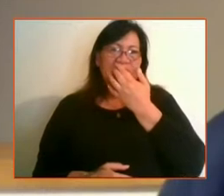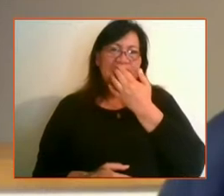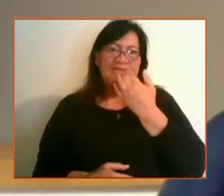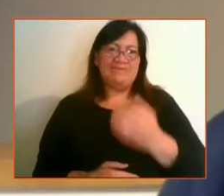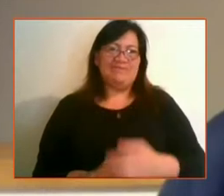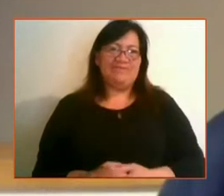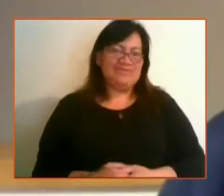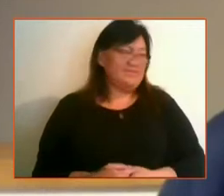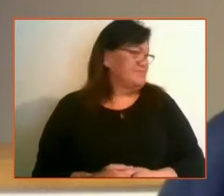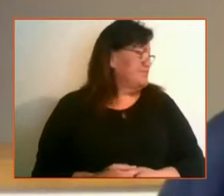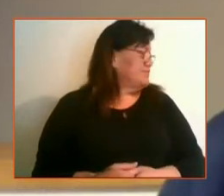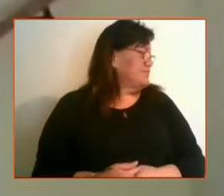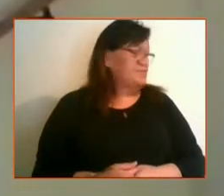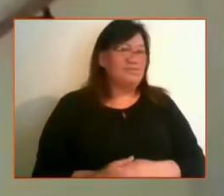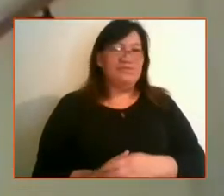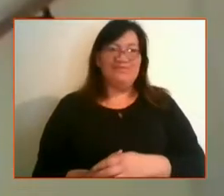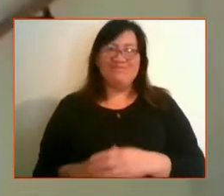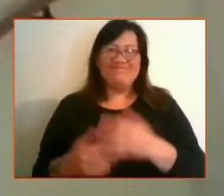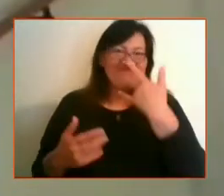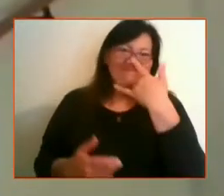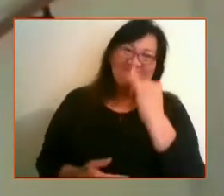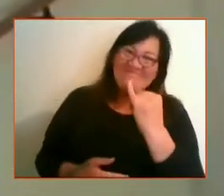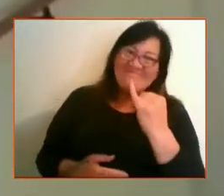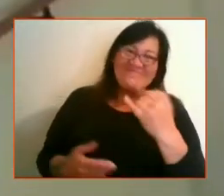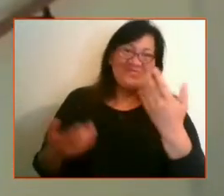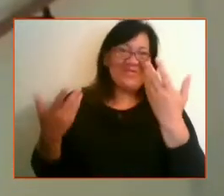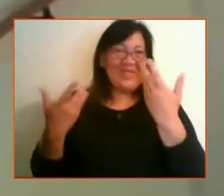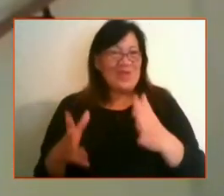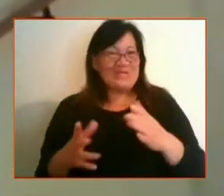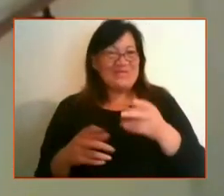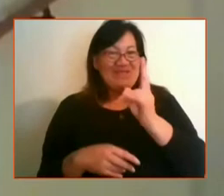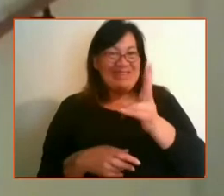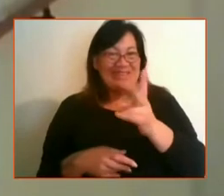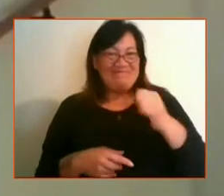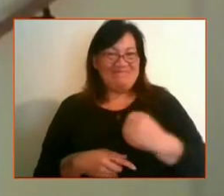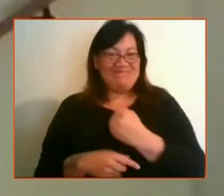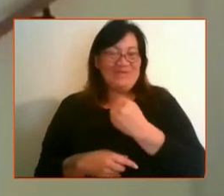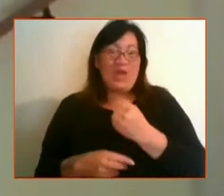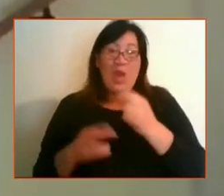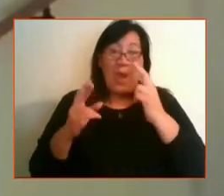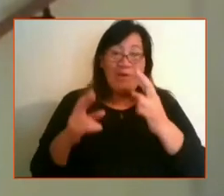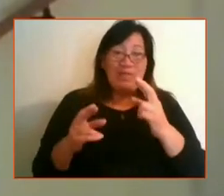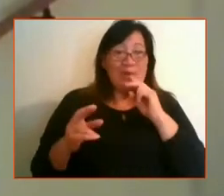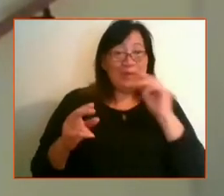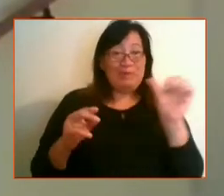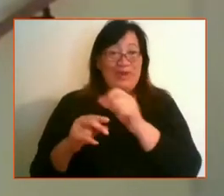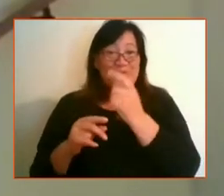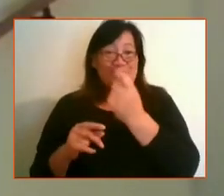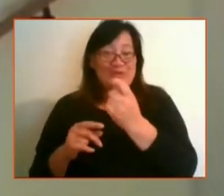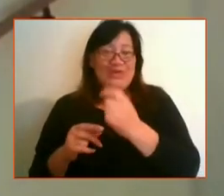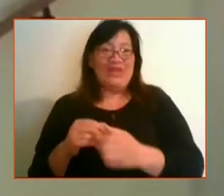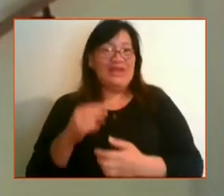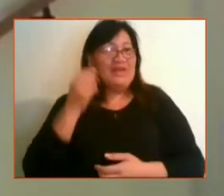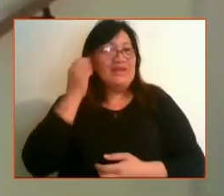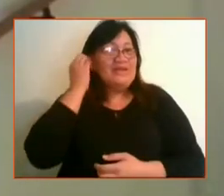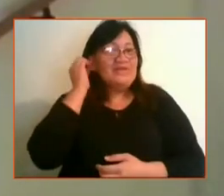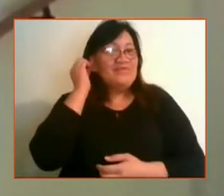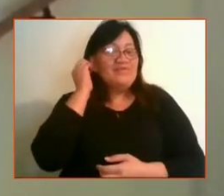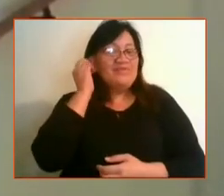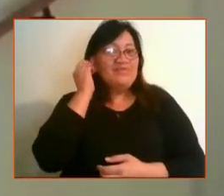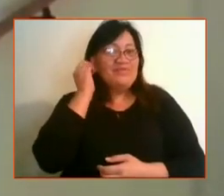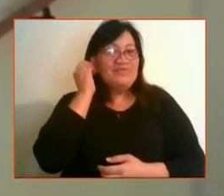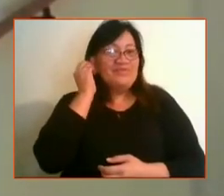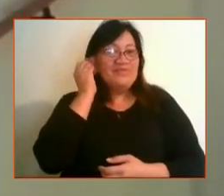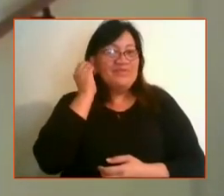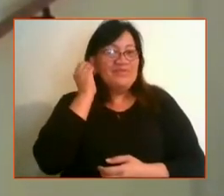right. Unfortunately, we have lost Jonathan, hopefully just momentarily, but we'll pick up Chlöe